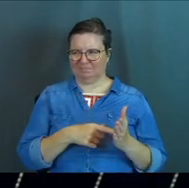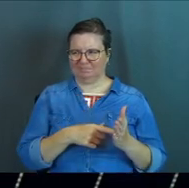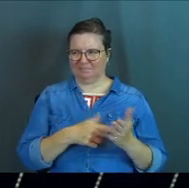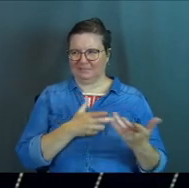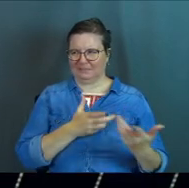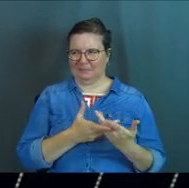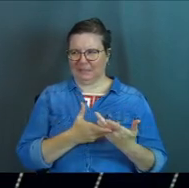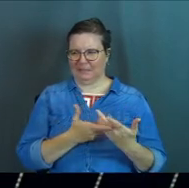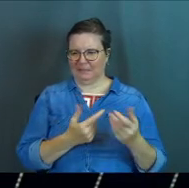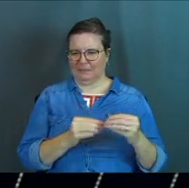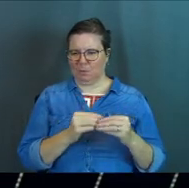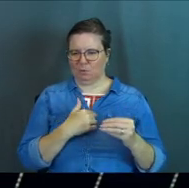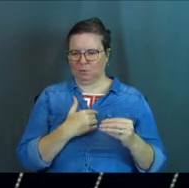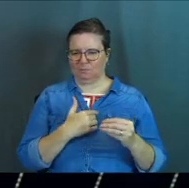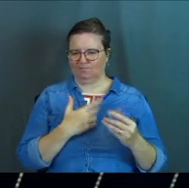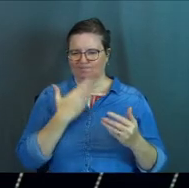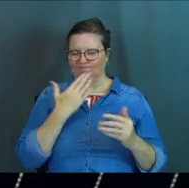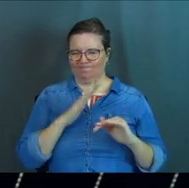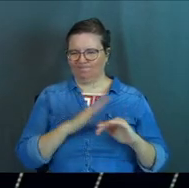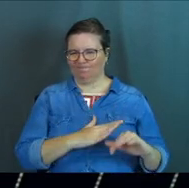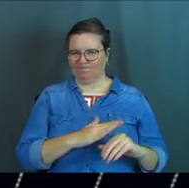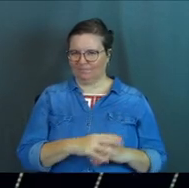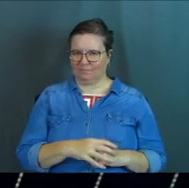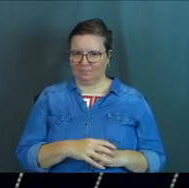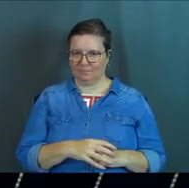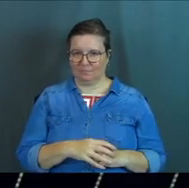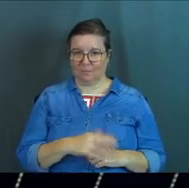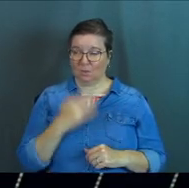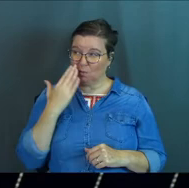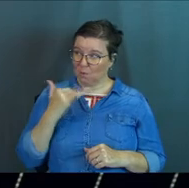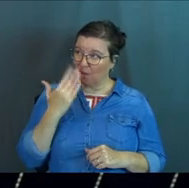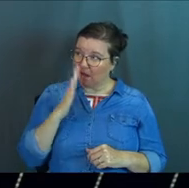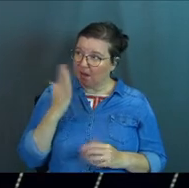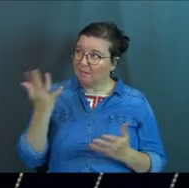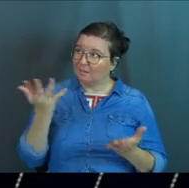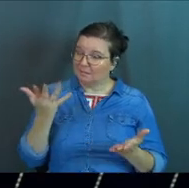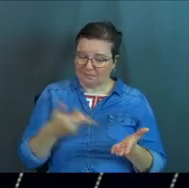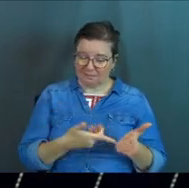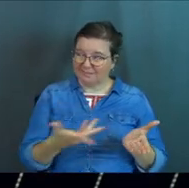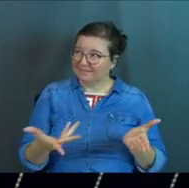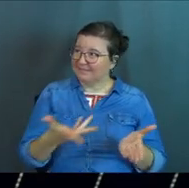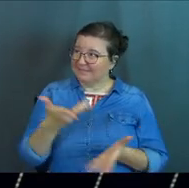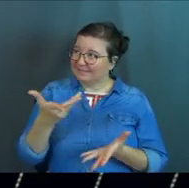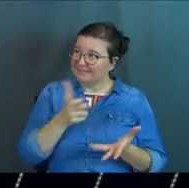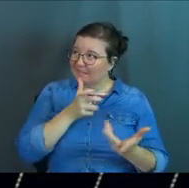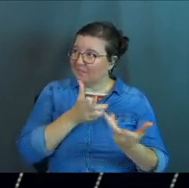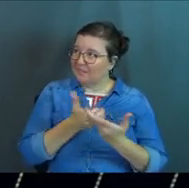well to our modern culture? Don't you know that, God?